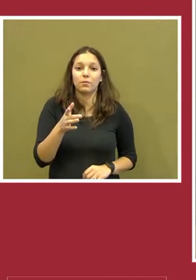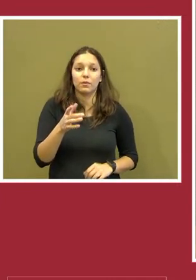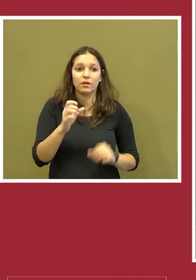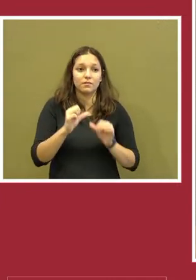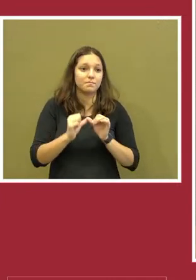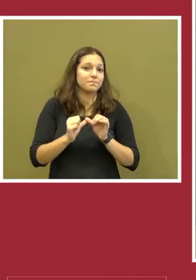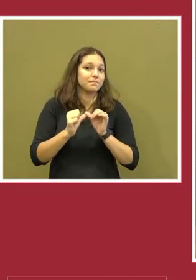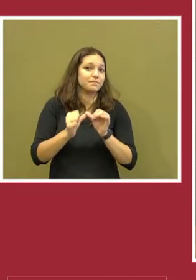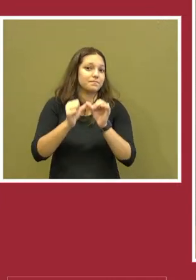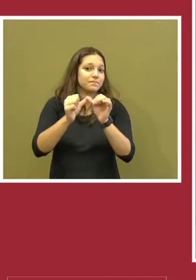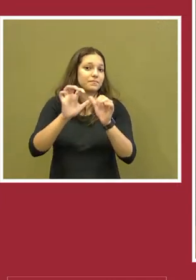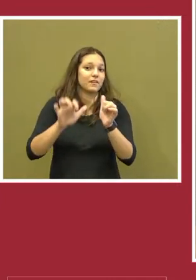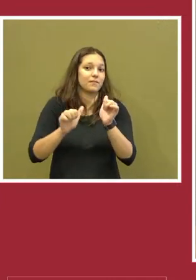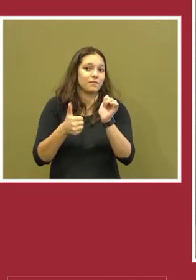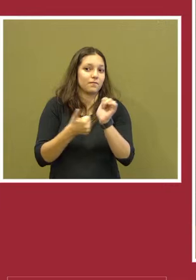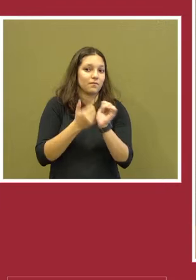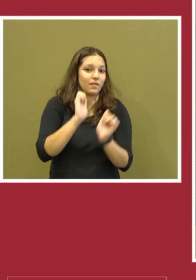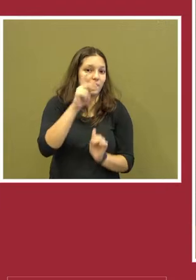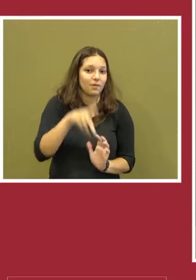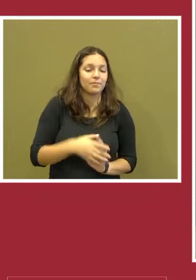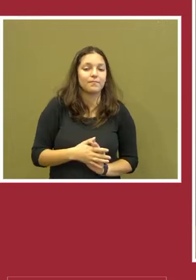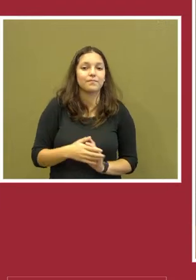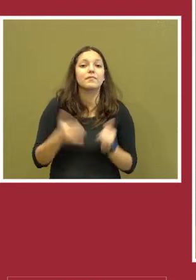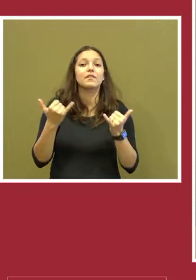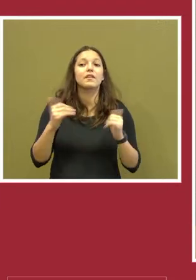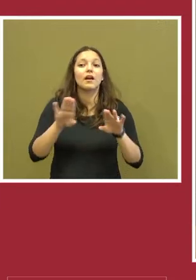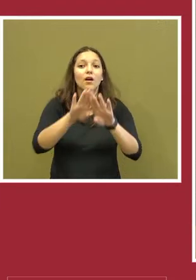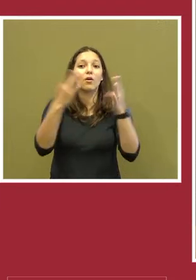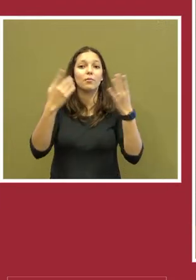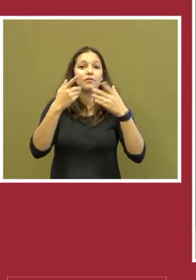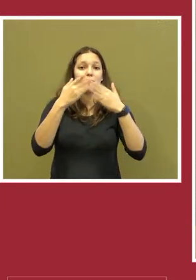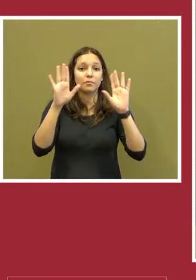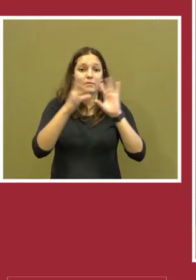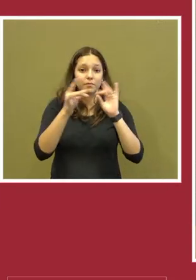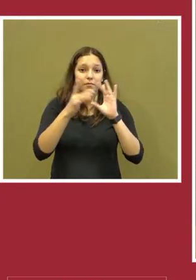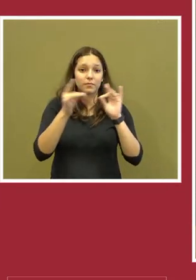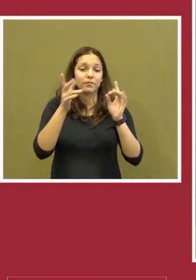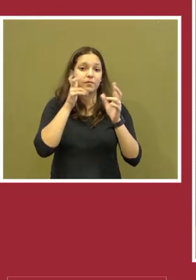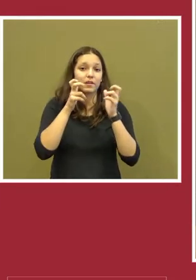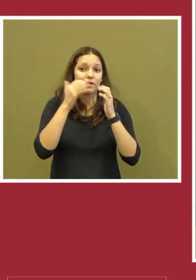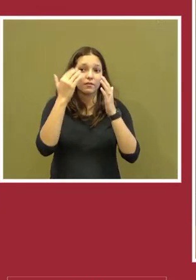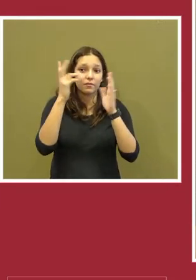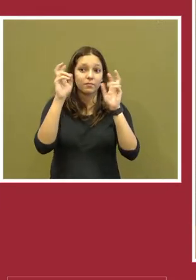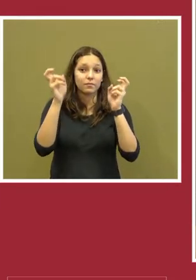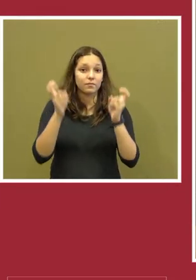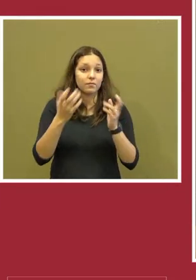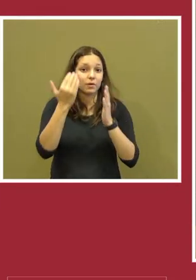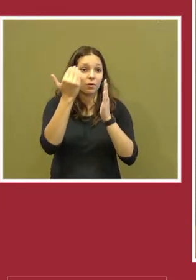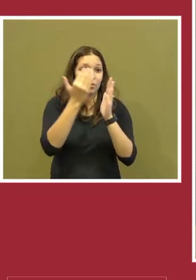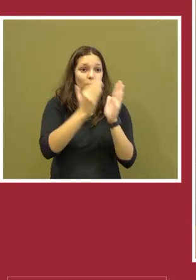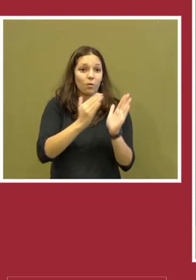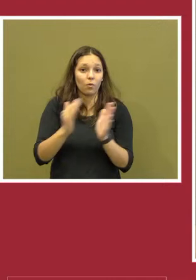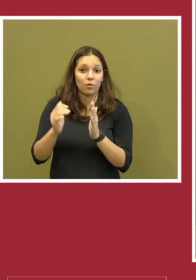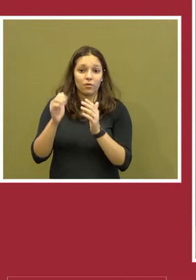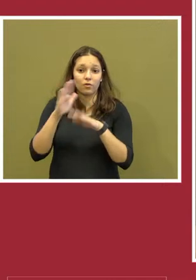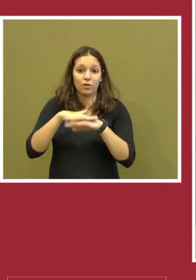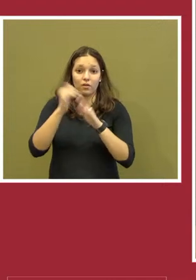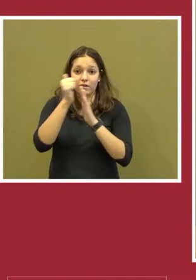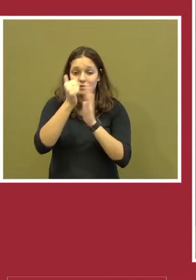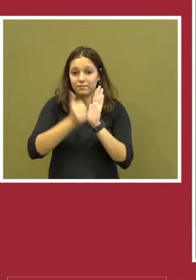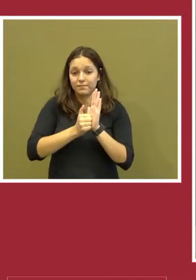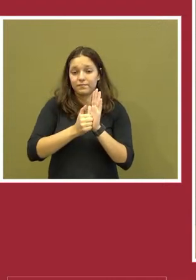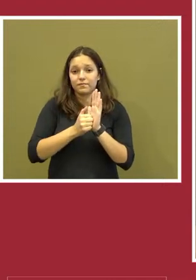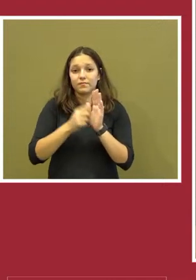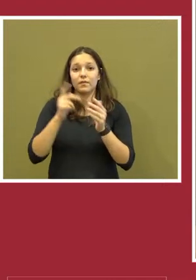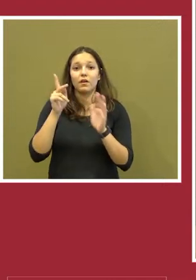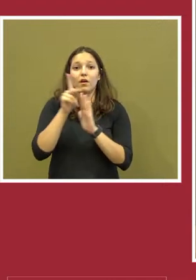ongoing basis. We will now open for public comment and hear from stakeholders on topics in order that they appear on the agenda. Our policy is